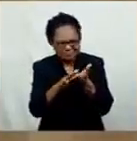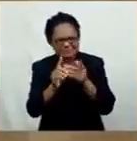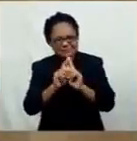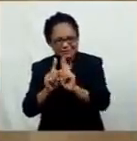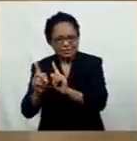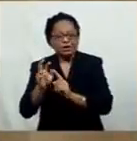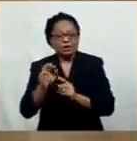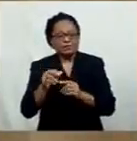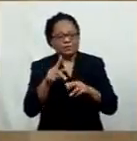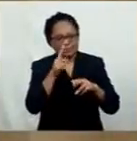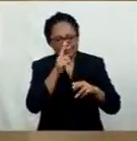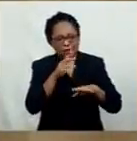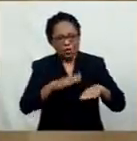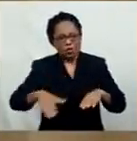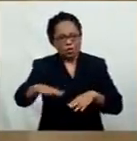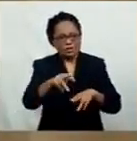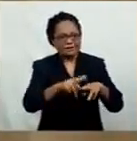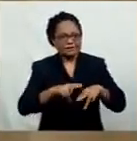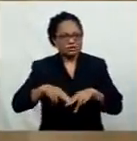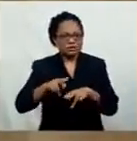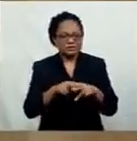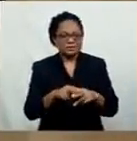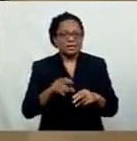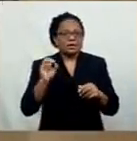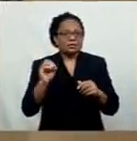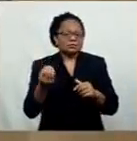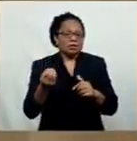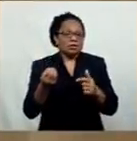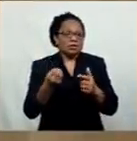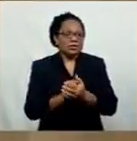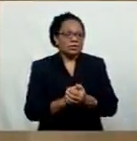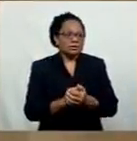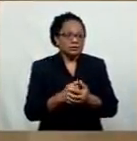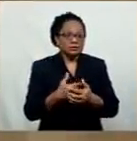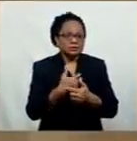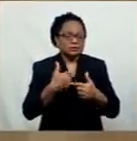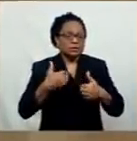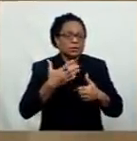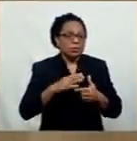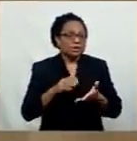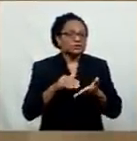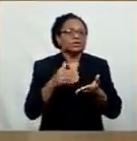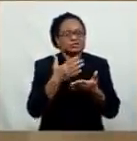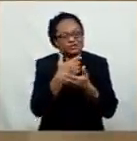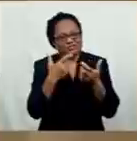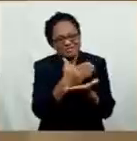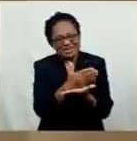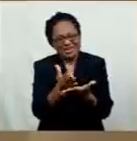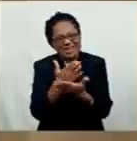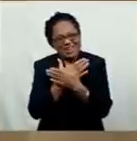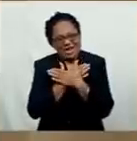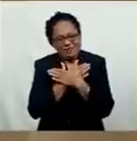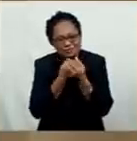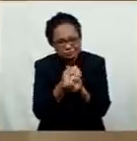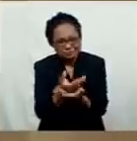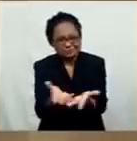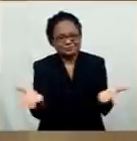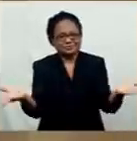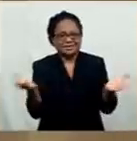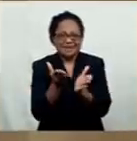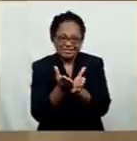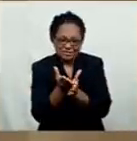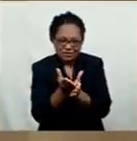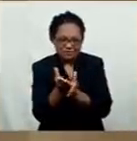Sai Prema are here to share what we in New Zealand refer to as aroha, to share love and for service to